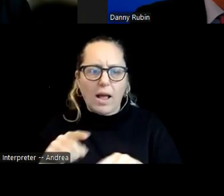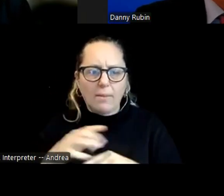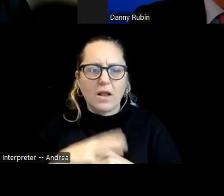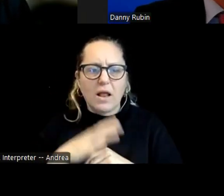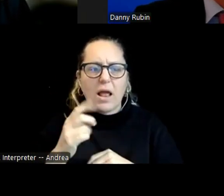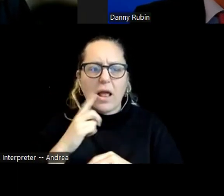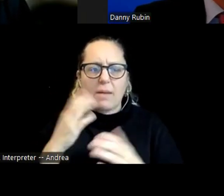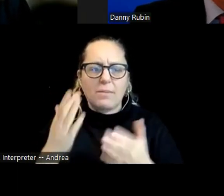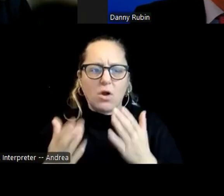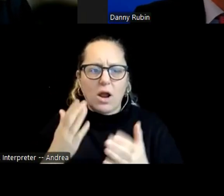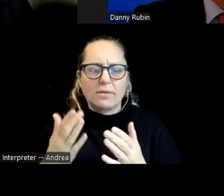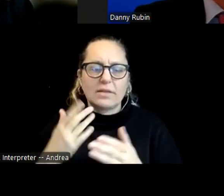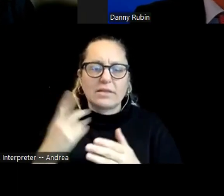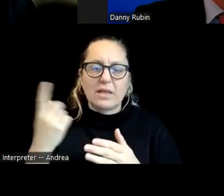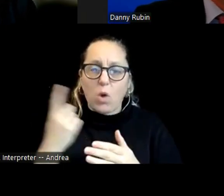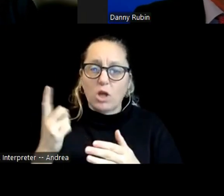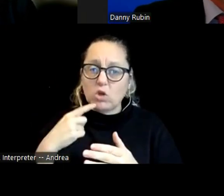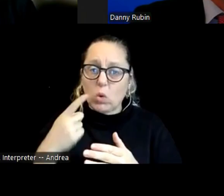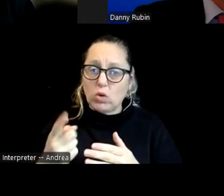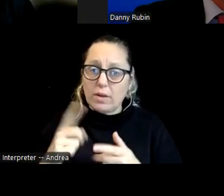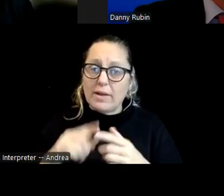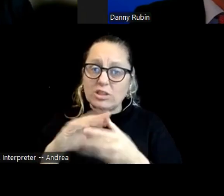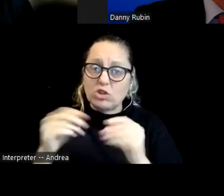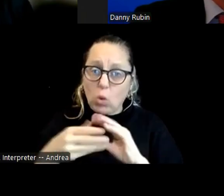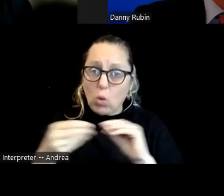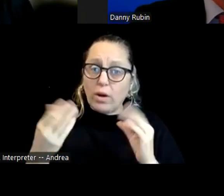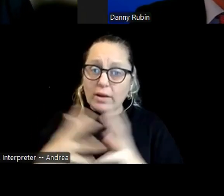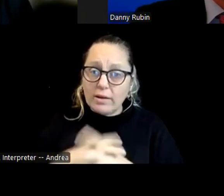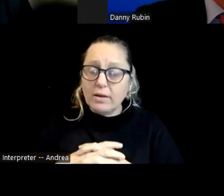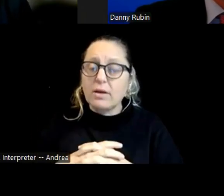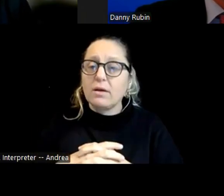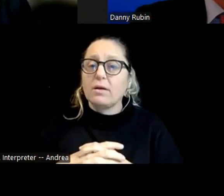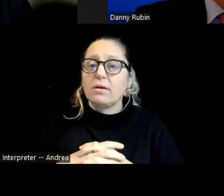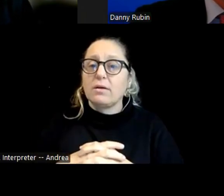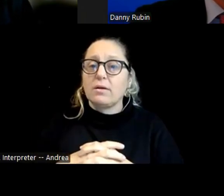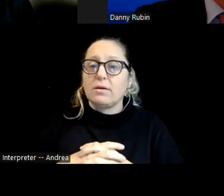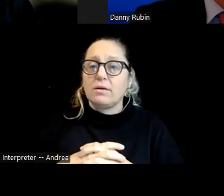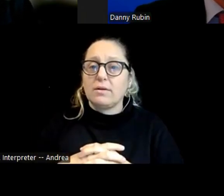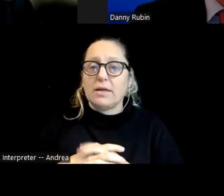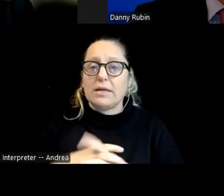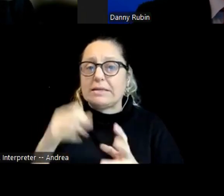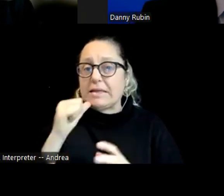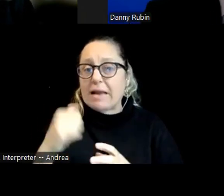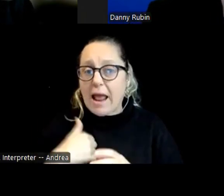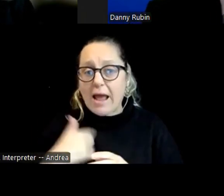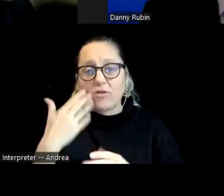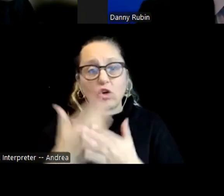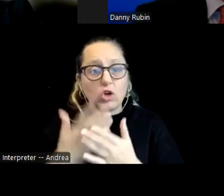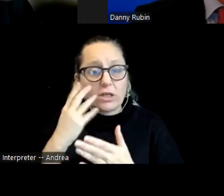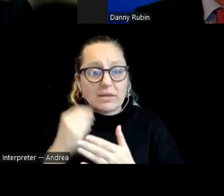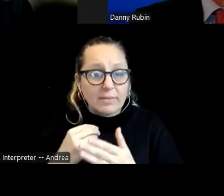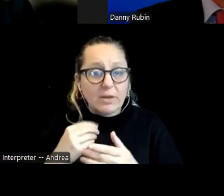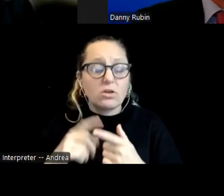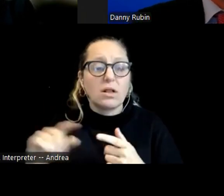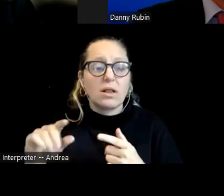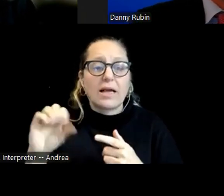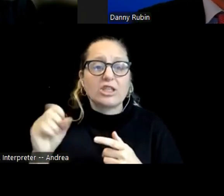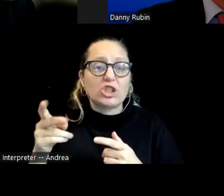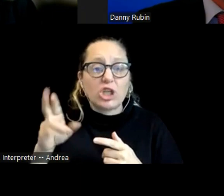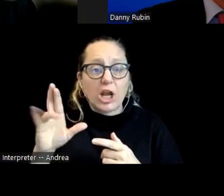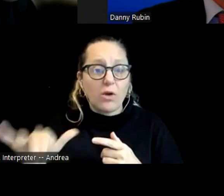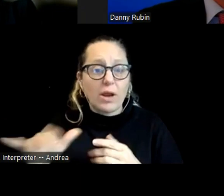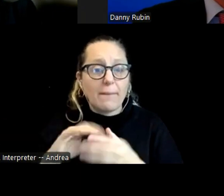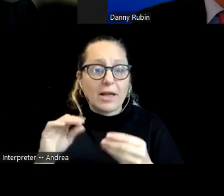perhaps someone has told them a story that they didn't have a good experience. So as Scherry mentioned, it's very